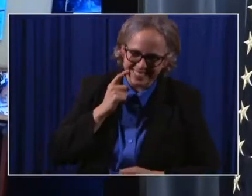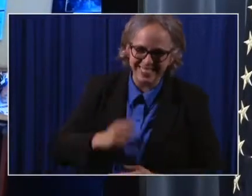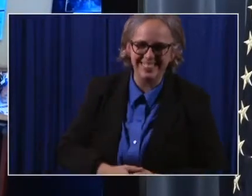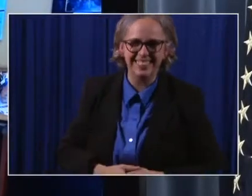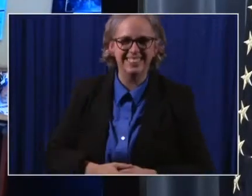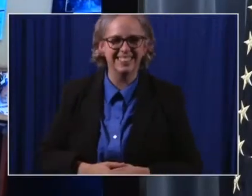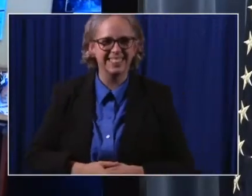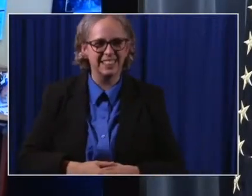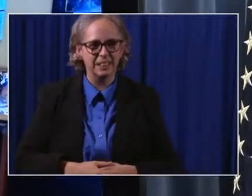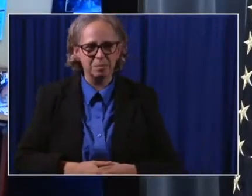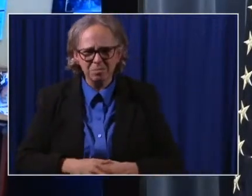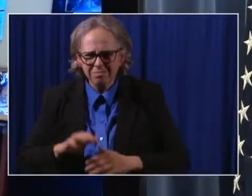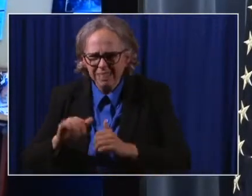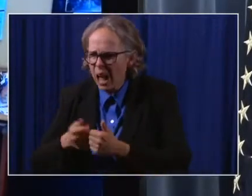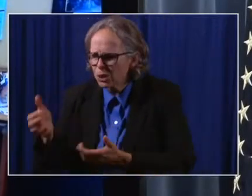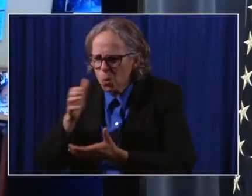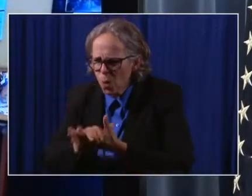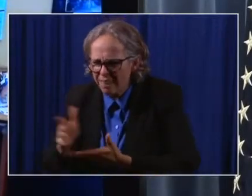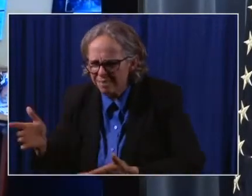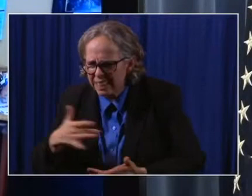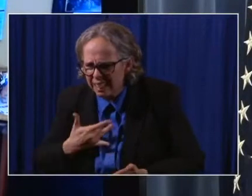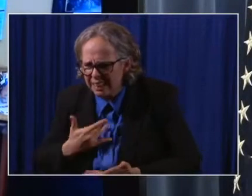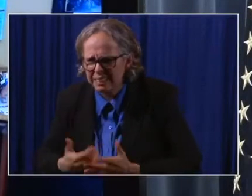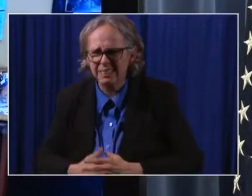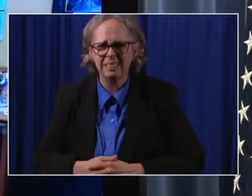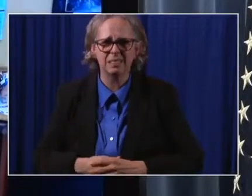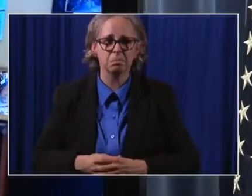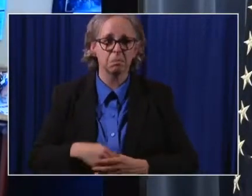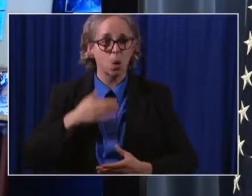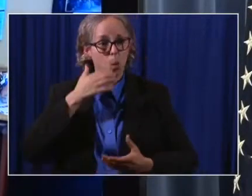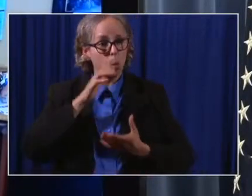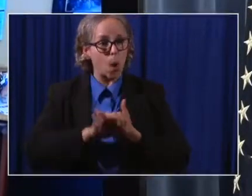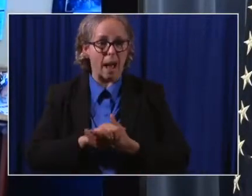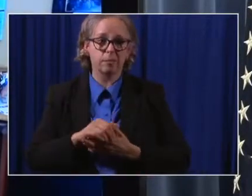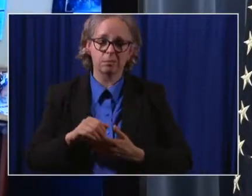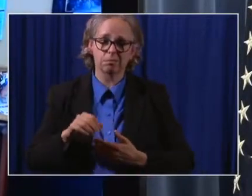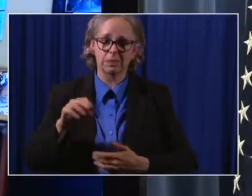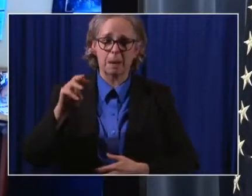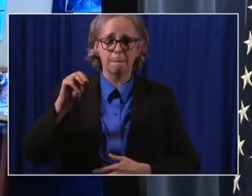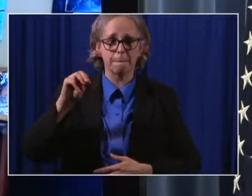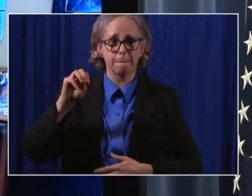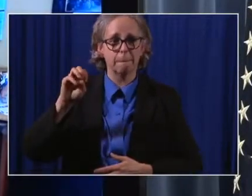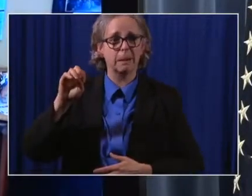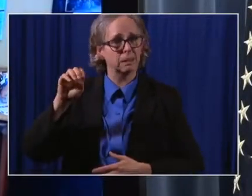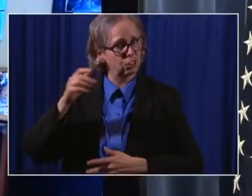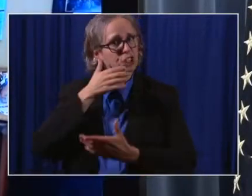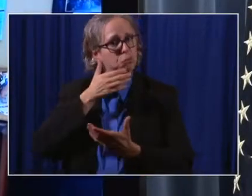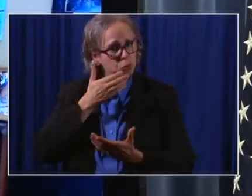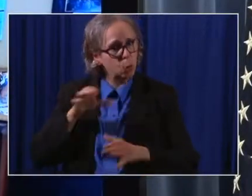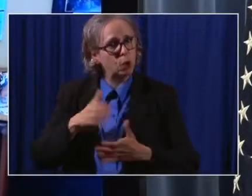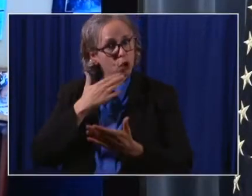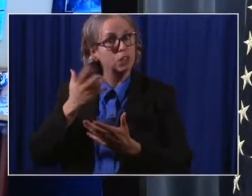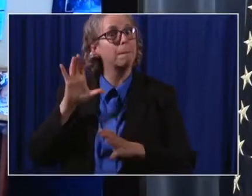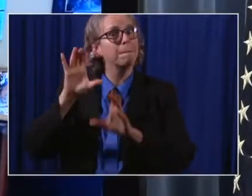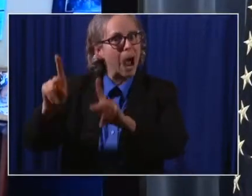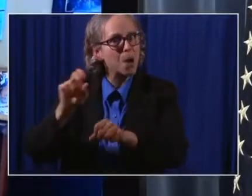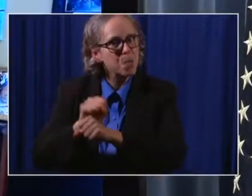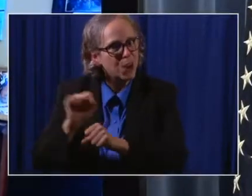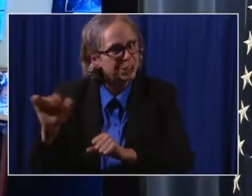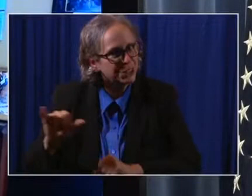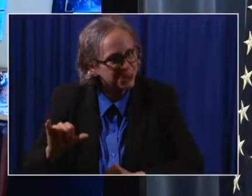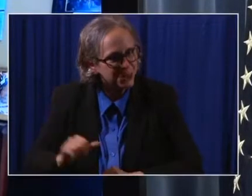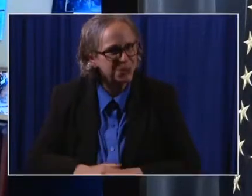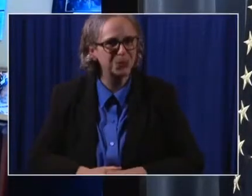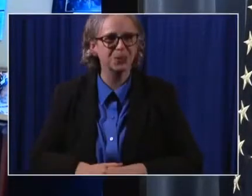off. How's she doing? My wife, Melissa's doing good. She's back to work today as well. And again, like I said,